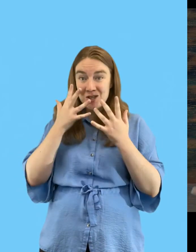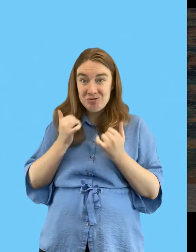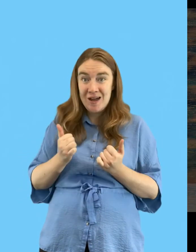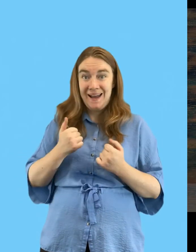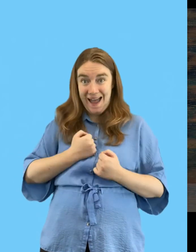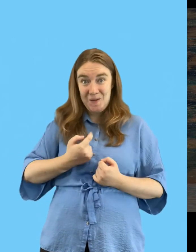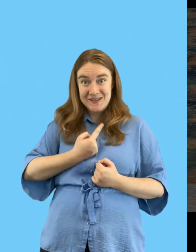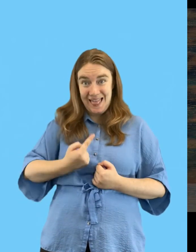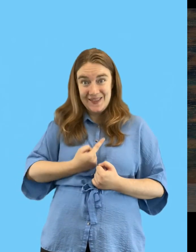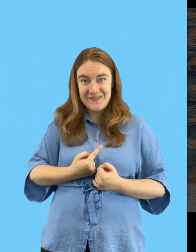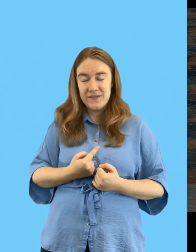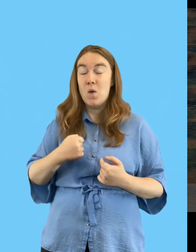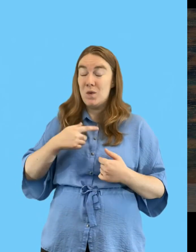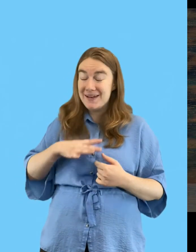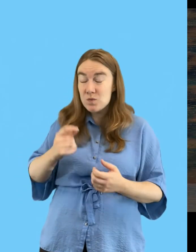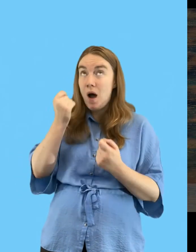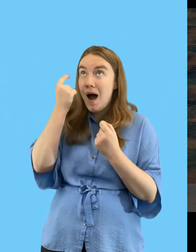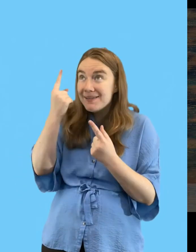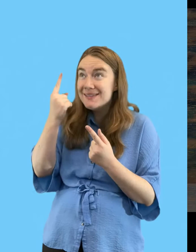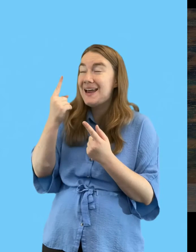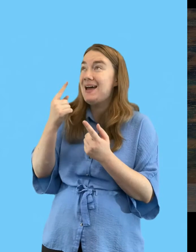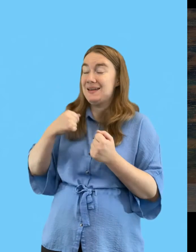need to understand and meditate on